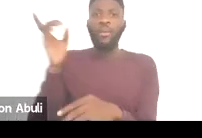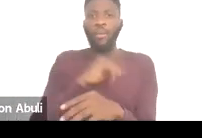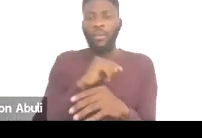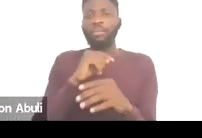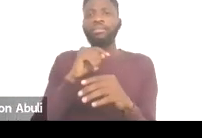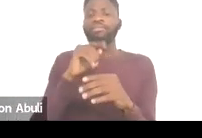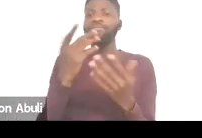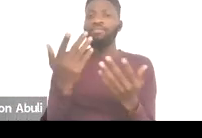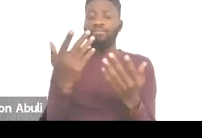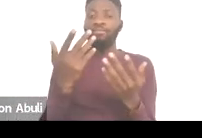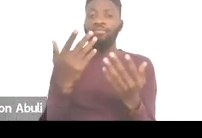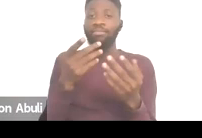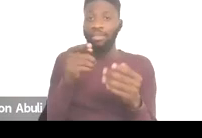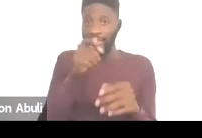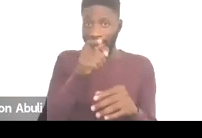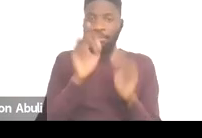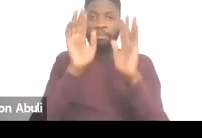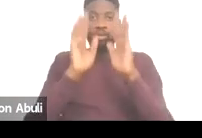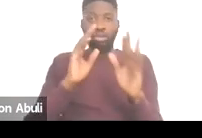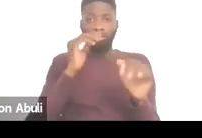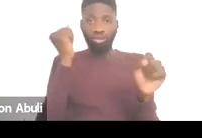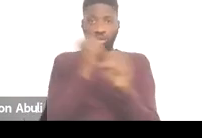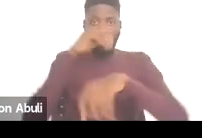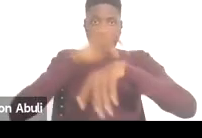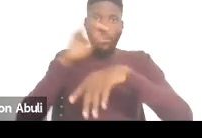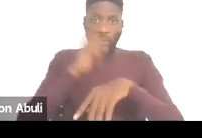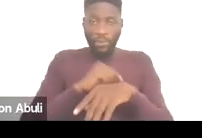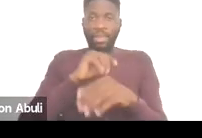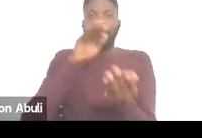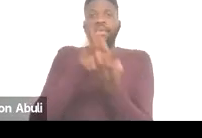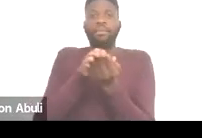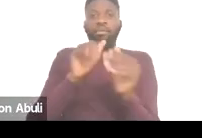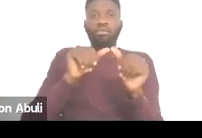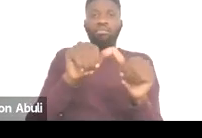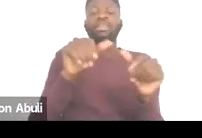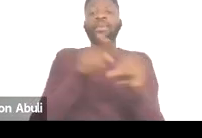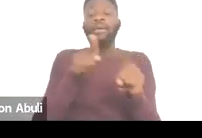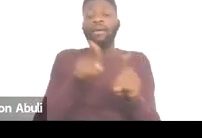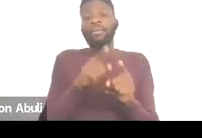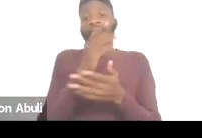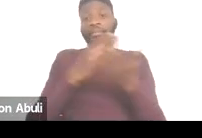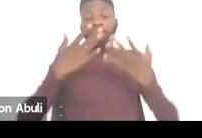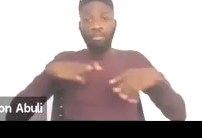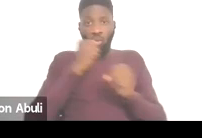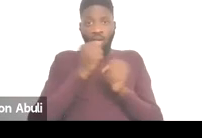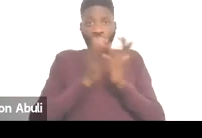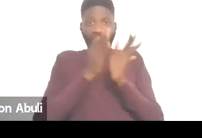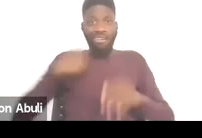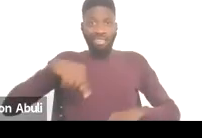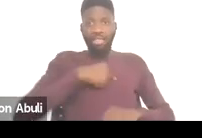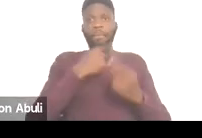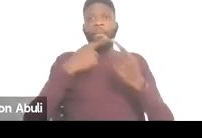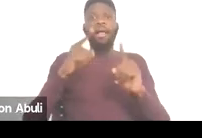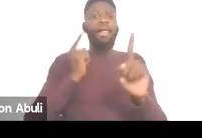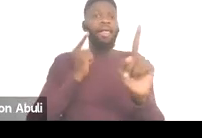element of keeping your job comes in. These are people that maybe are already working with us, but are looking to grow in